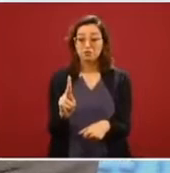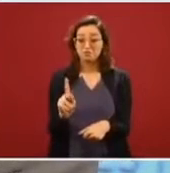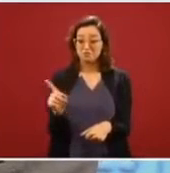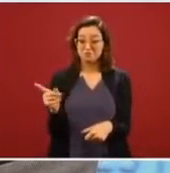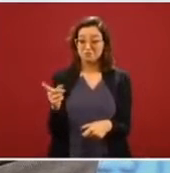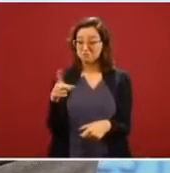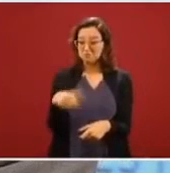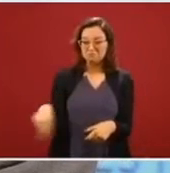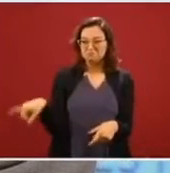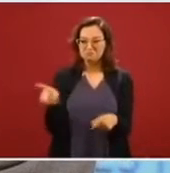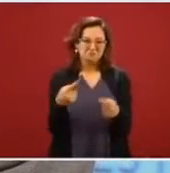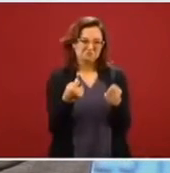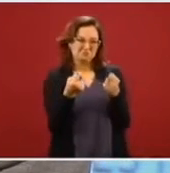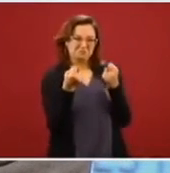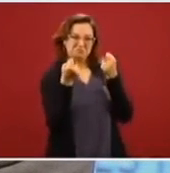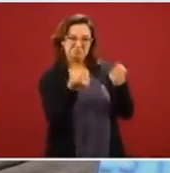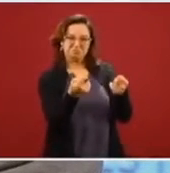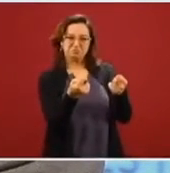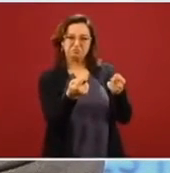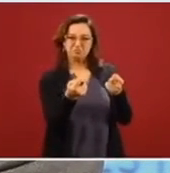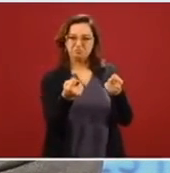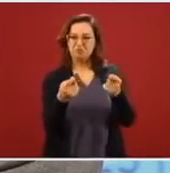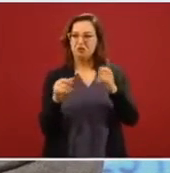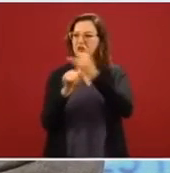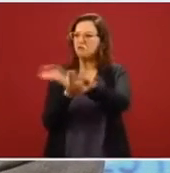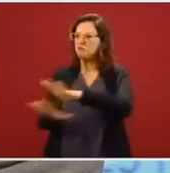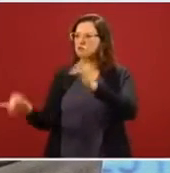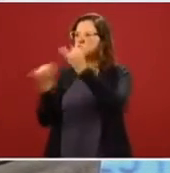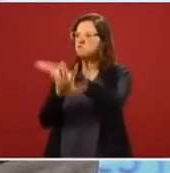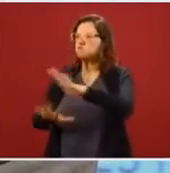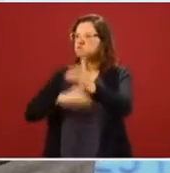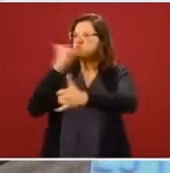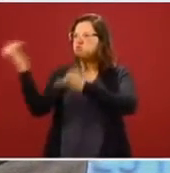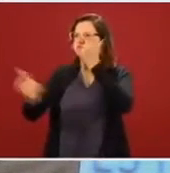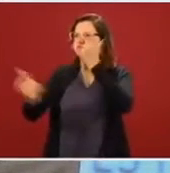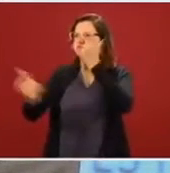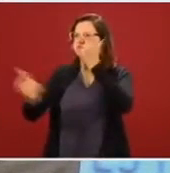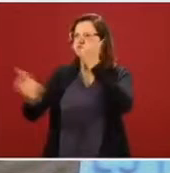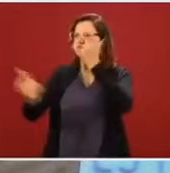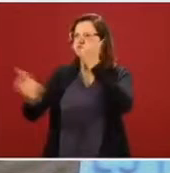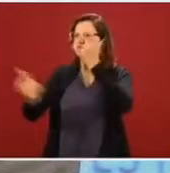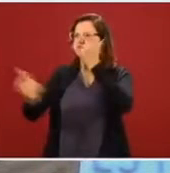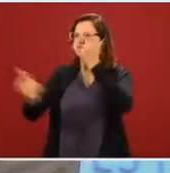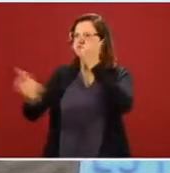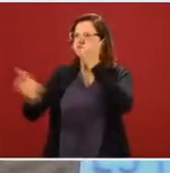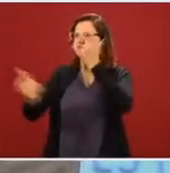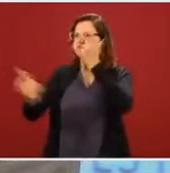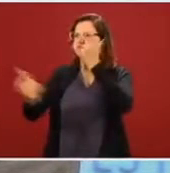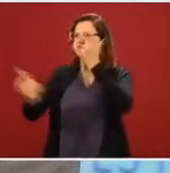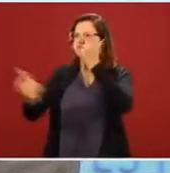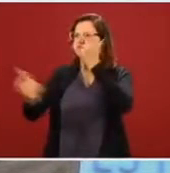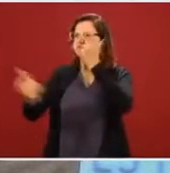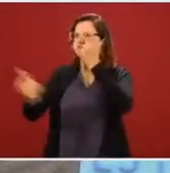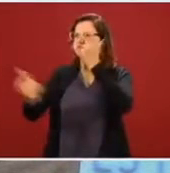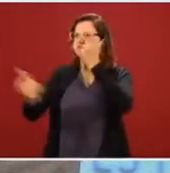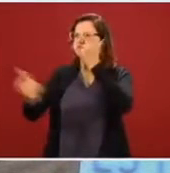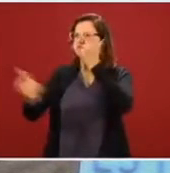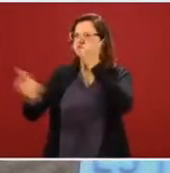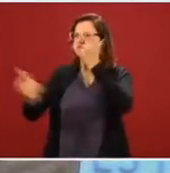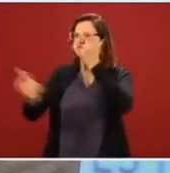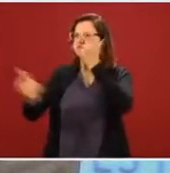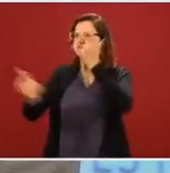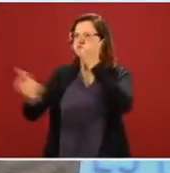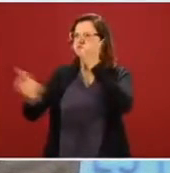confusión there que permea begins to hacia be la a ciudadanía. great confusion mundo- which permeates up to